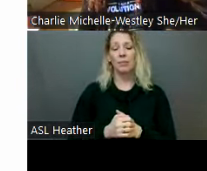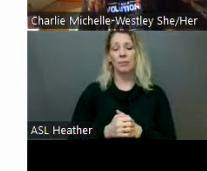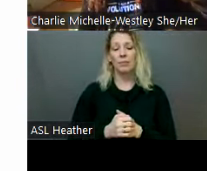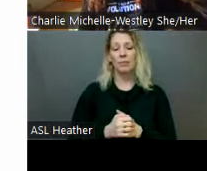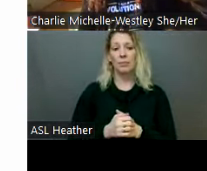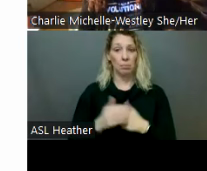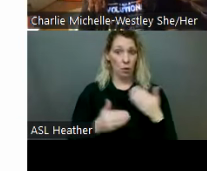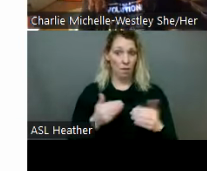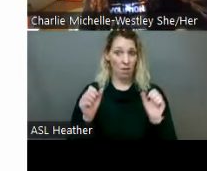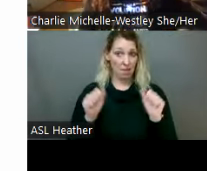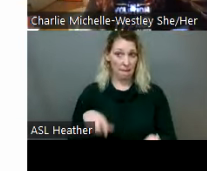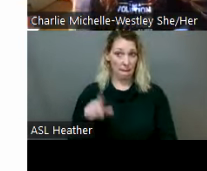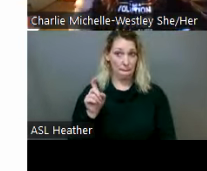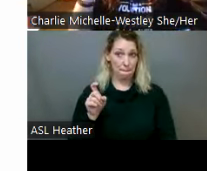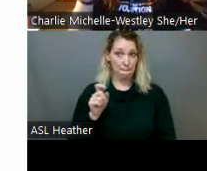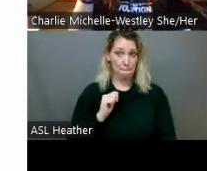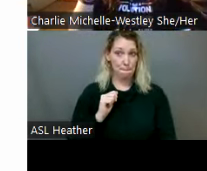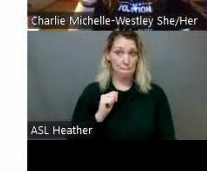Can we move on?